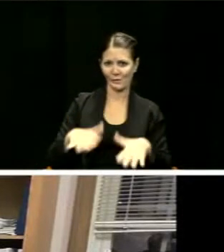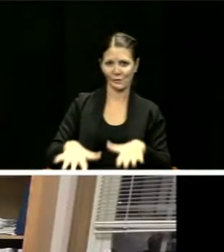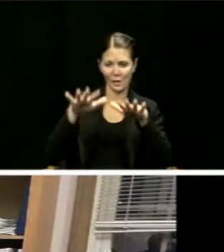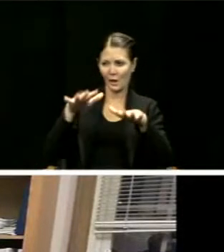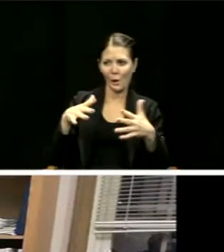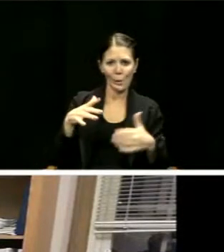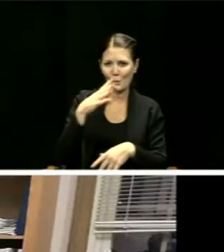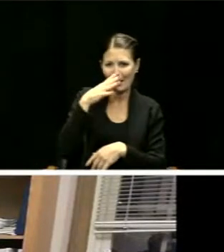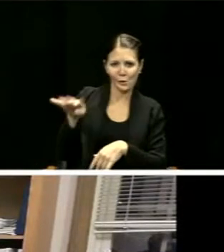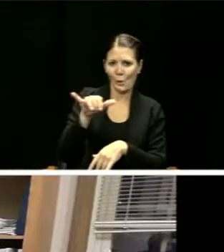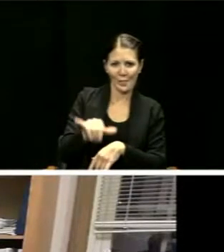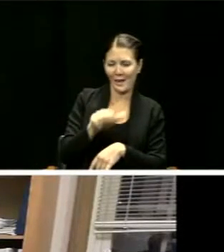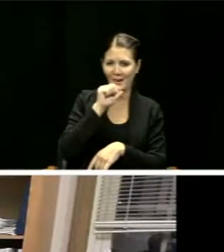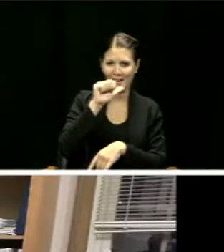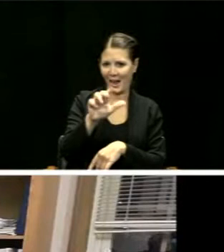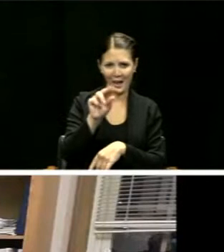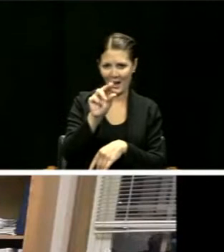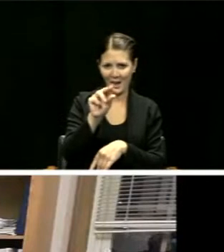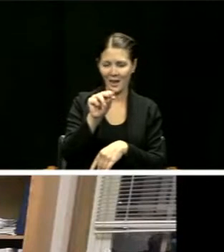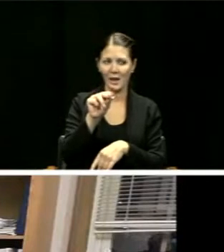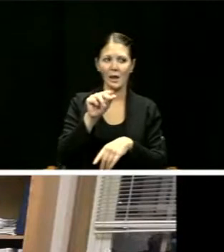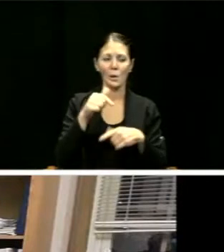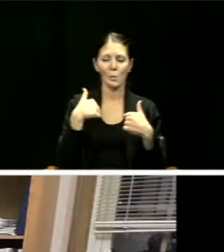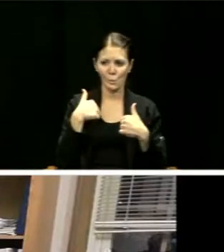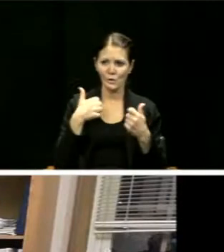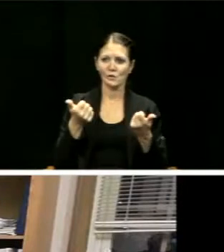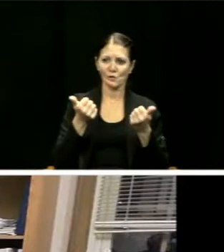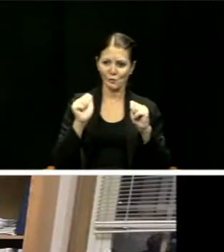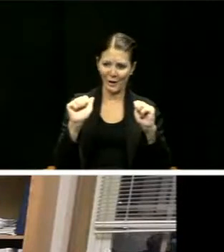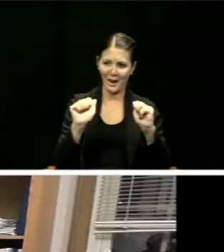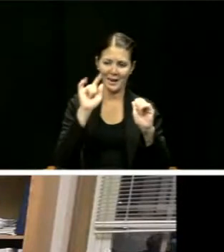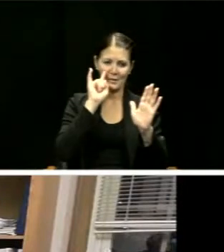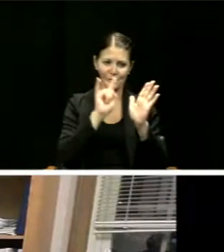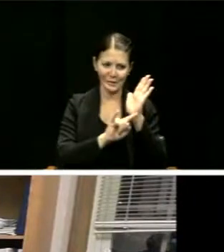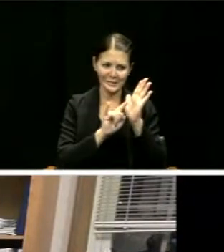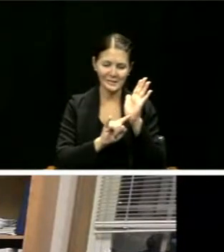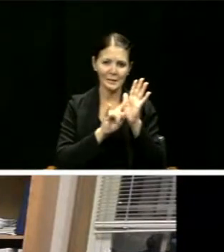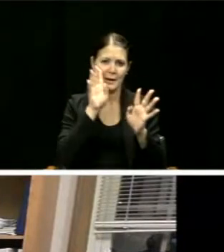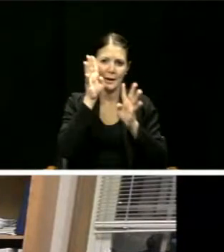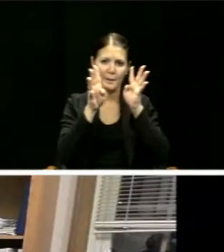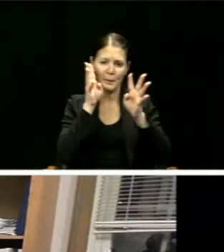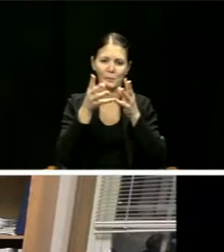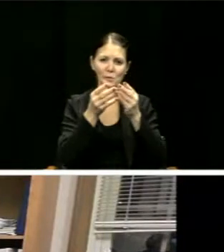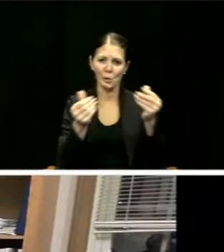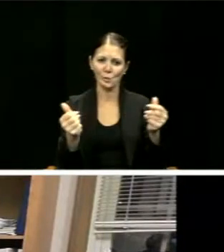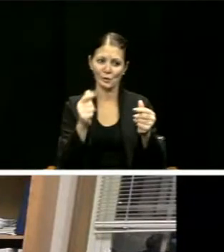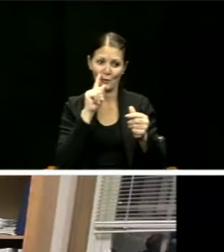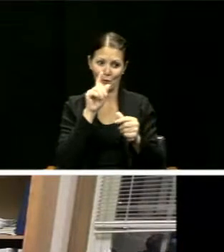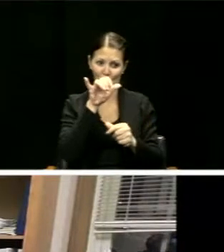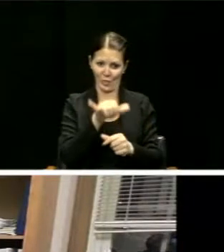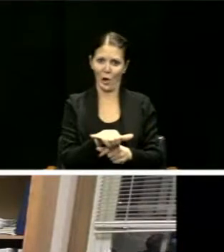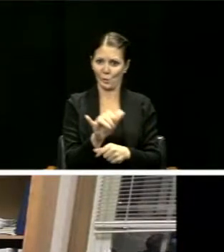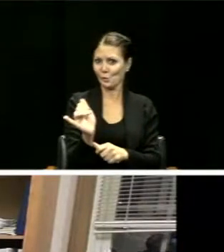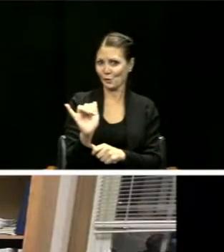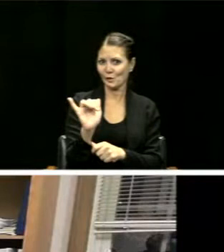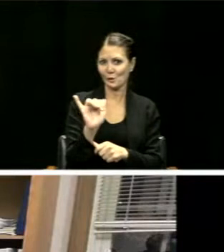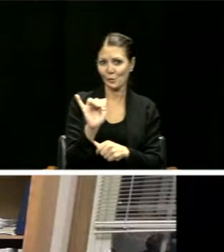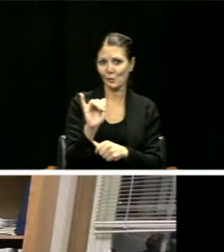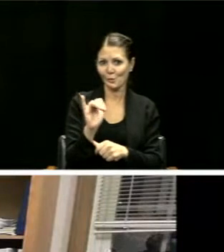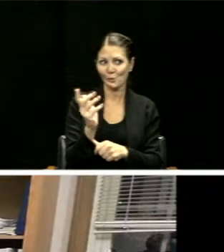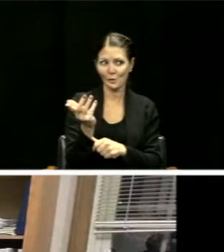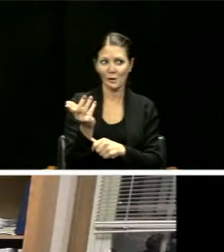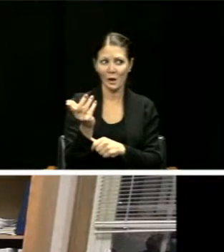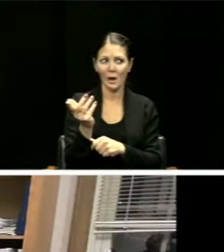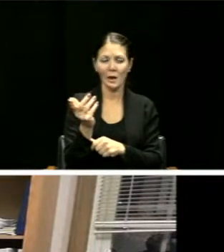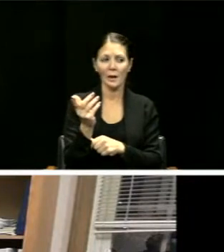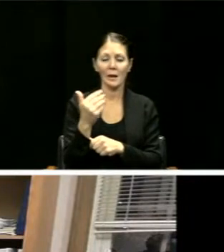that. And so we're trying to investigate and come up with solutions for those as well. And